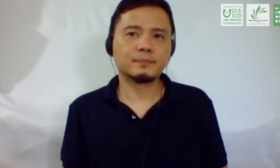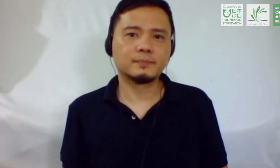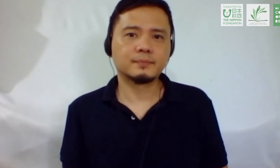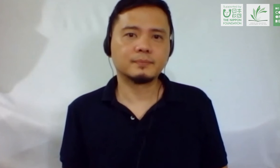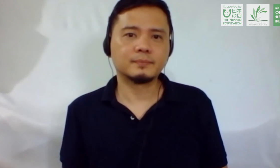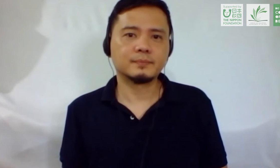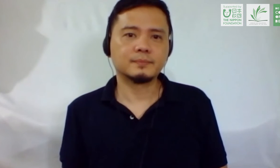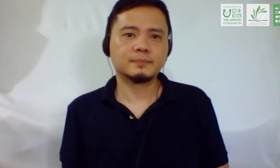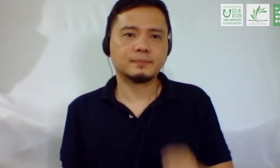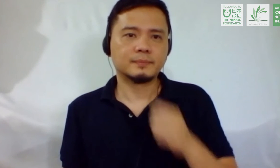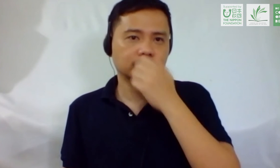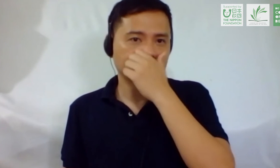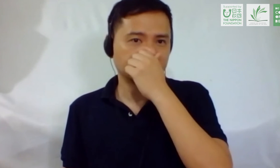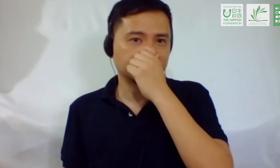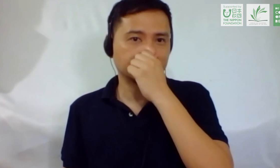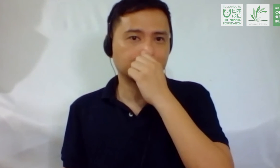So